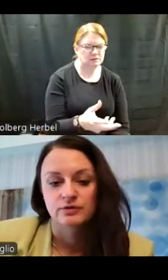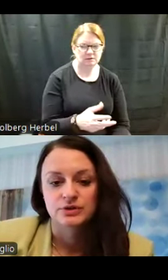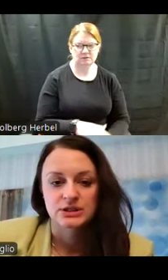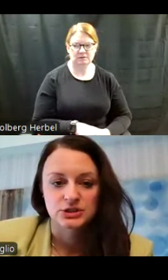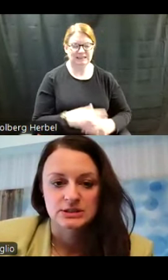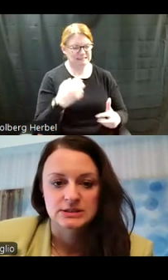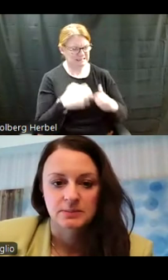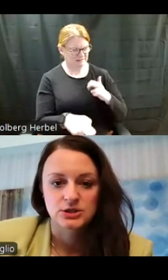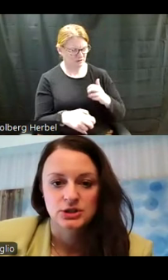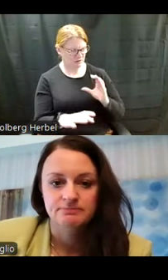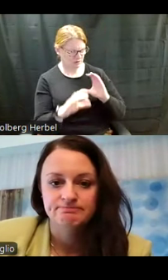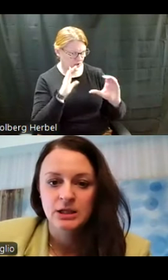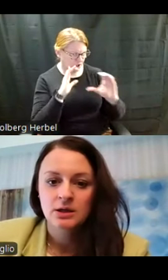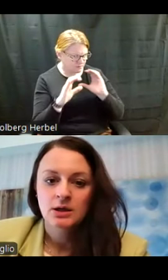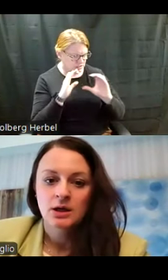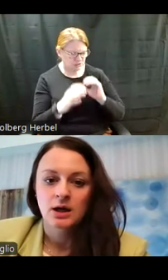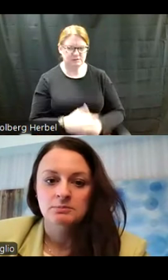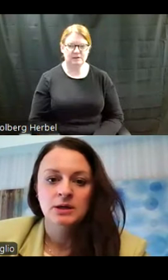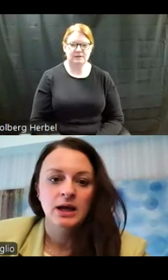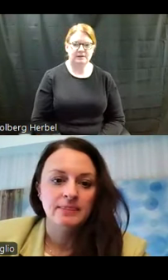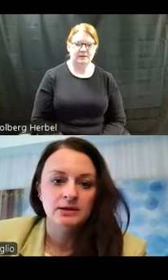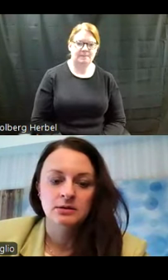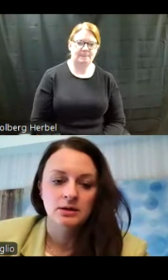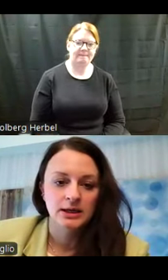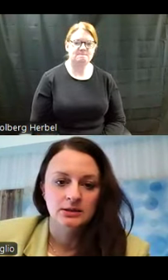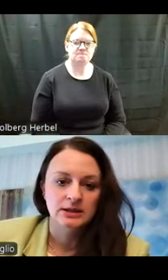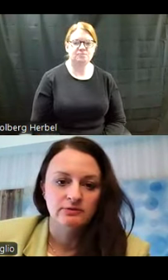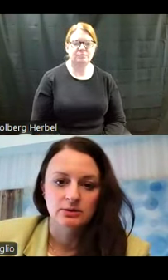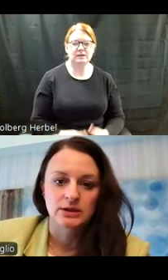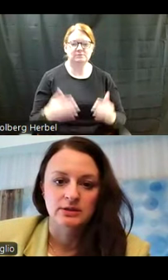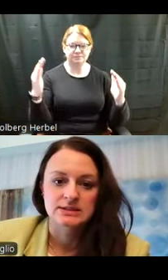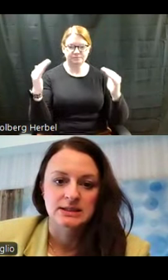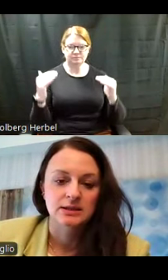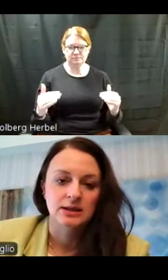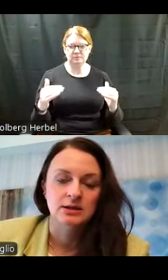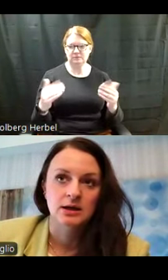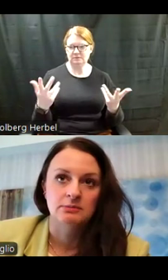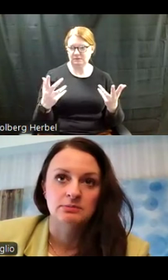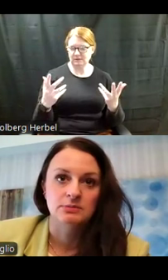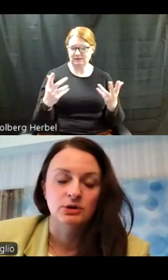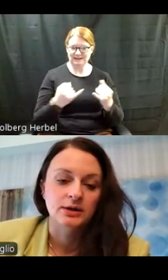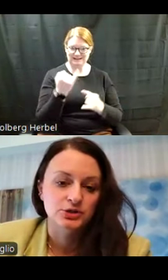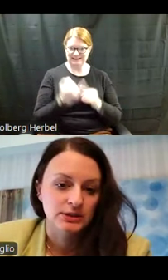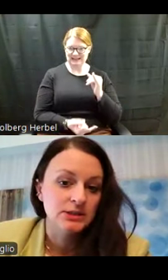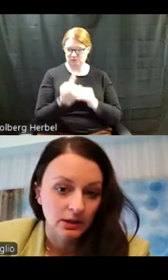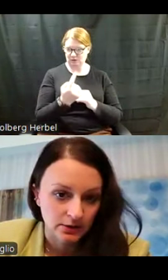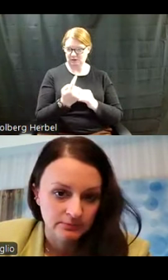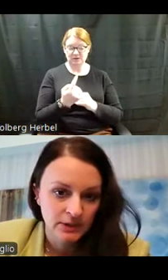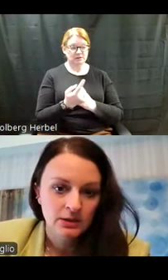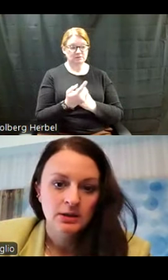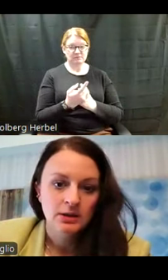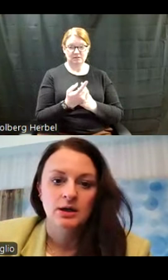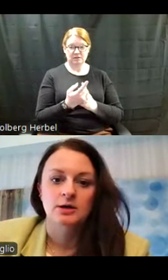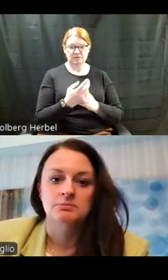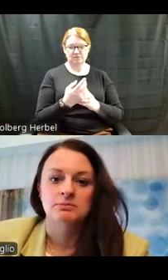difficult conversation dissemination. And then again, leaving with this idea that you're on a journey together,